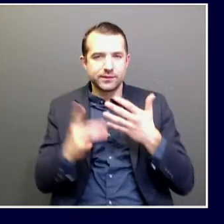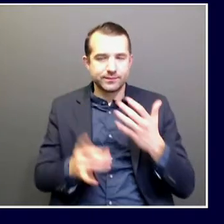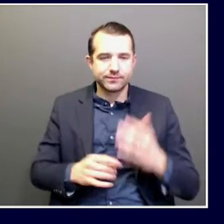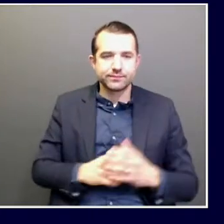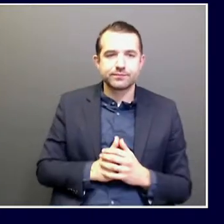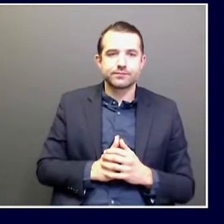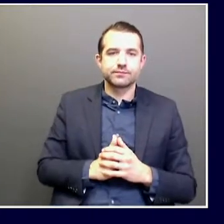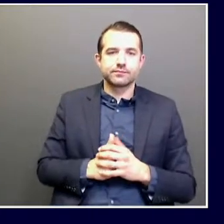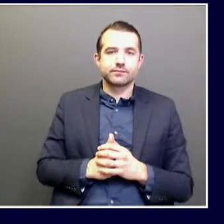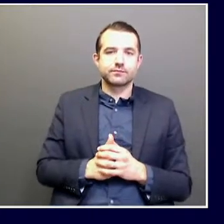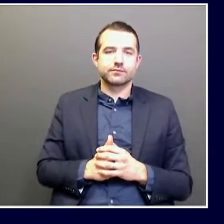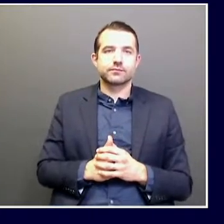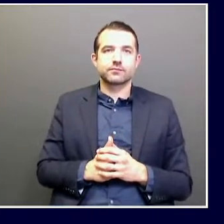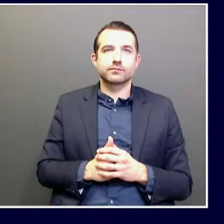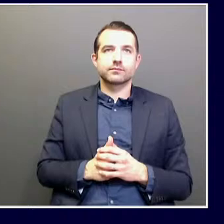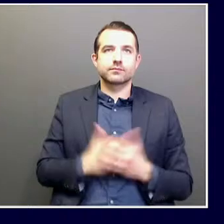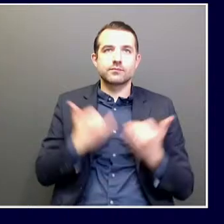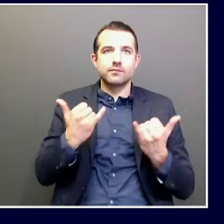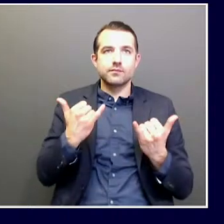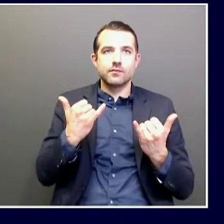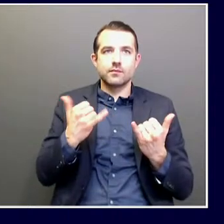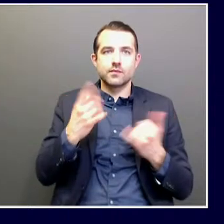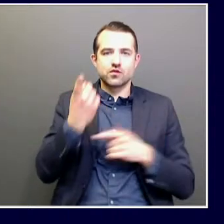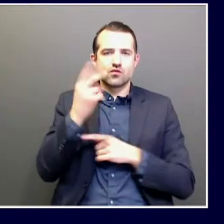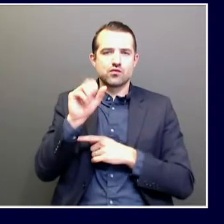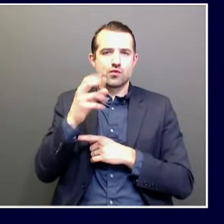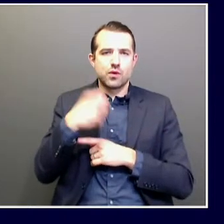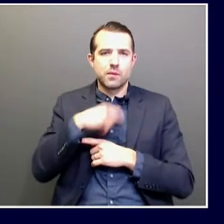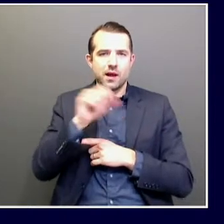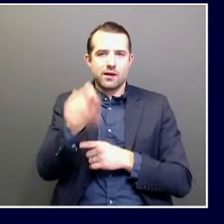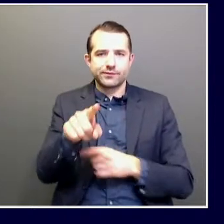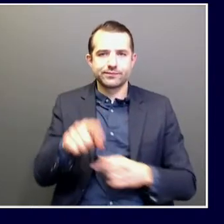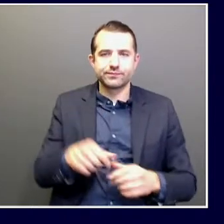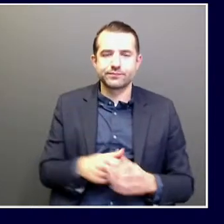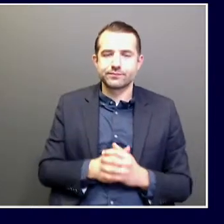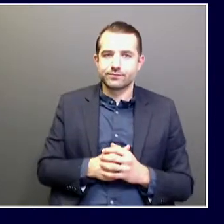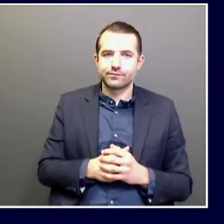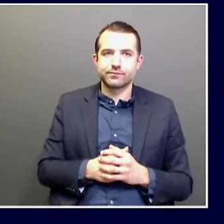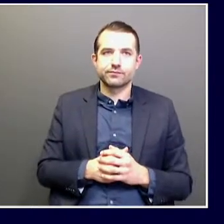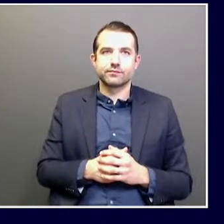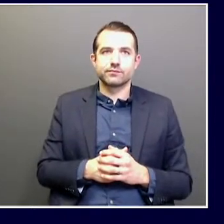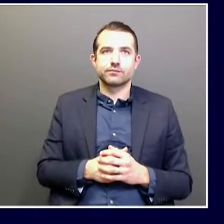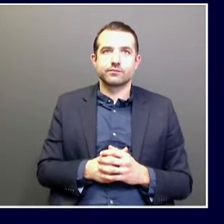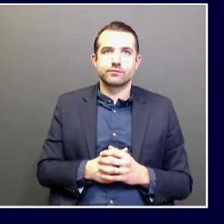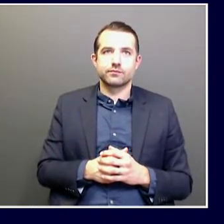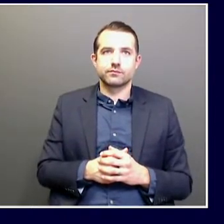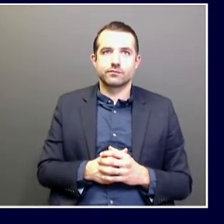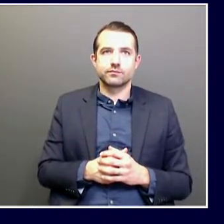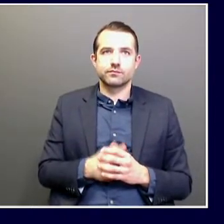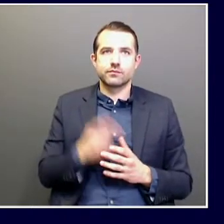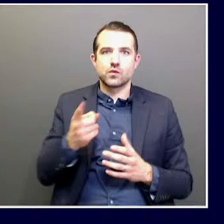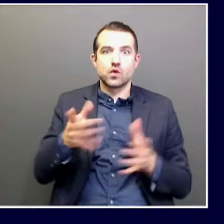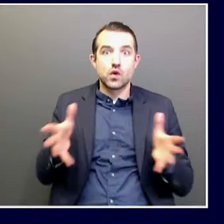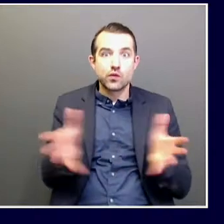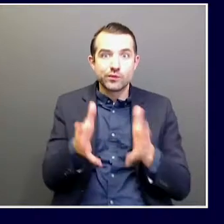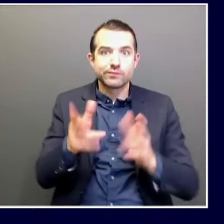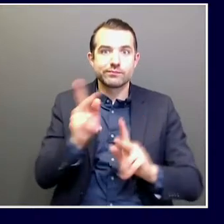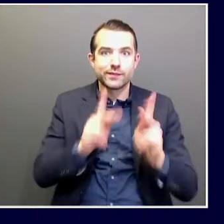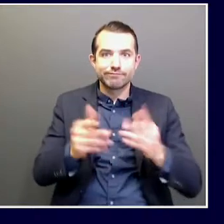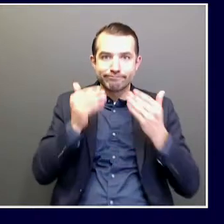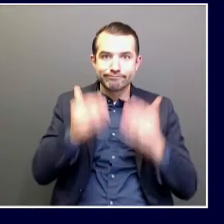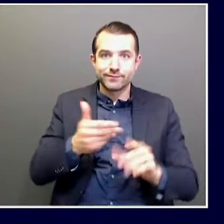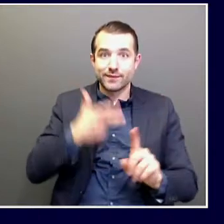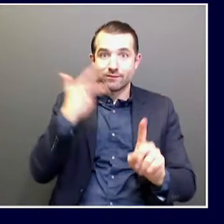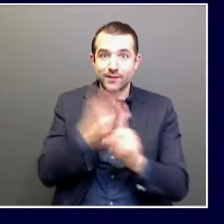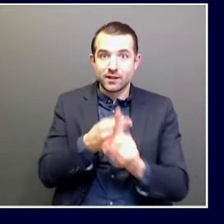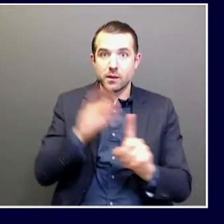you'd like. Based on what you just said about urging people to get a booster shot, what would be your definition of